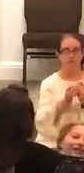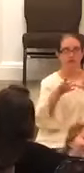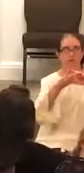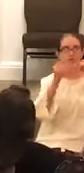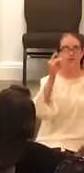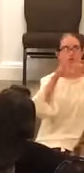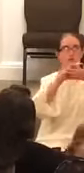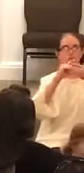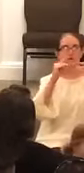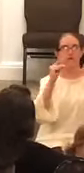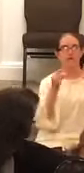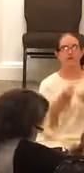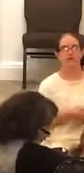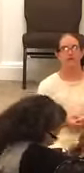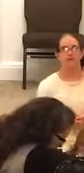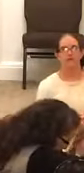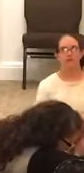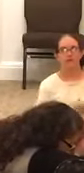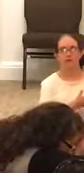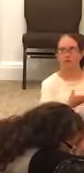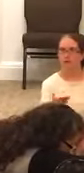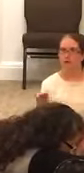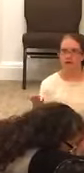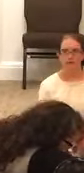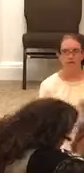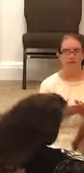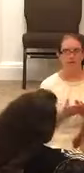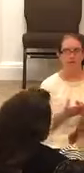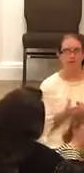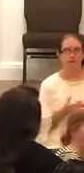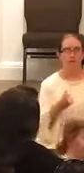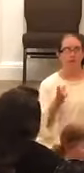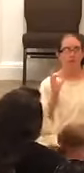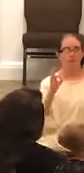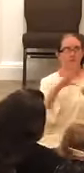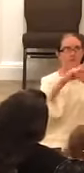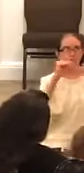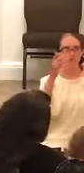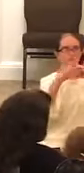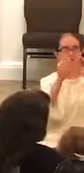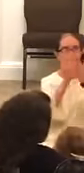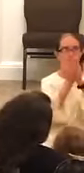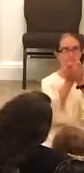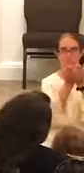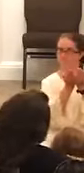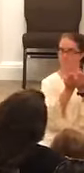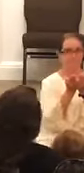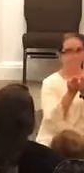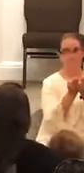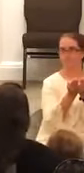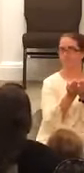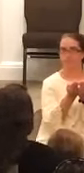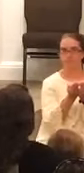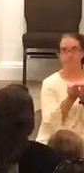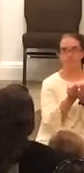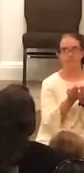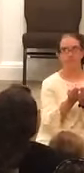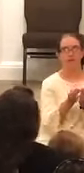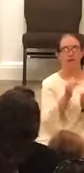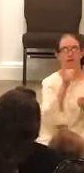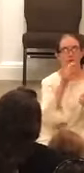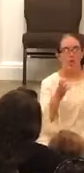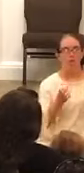fables. Anybody here want me to preach a storybook? No. You don't